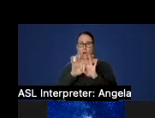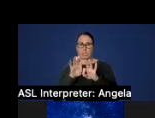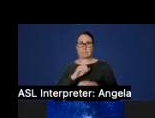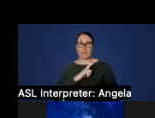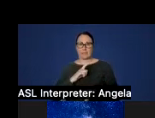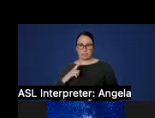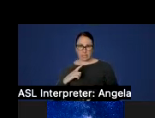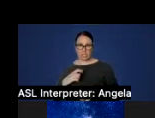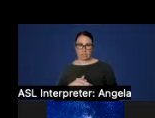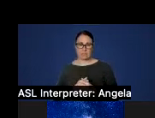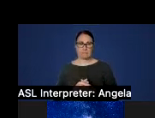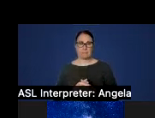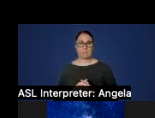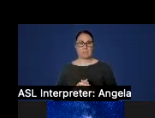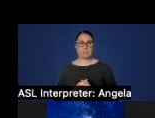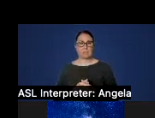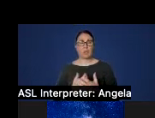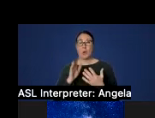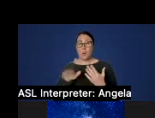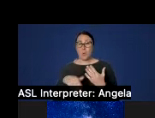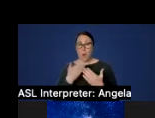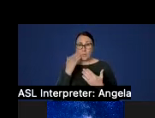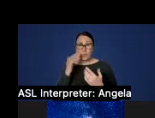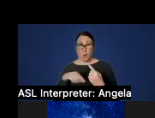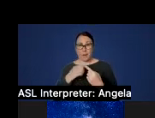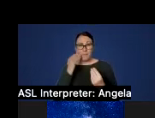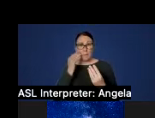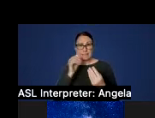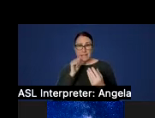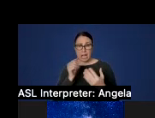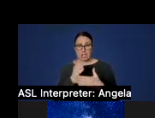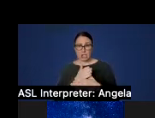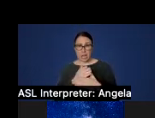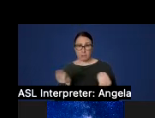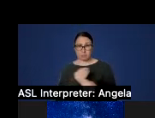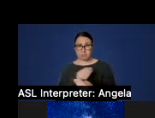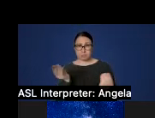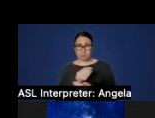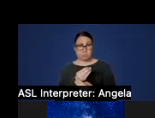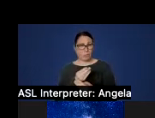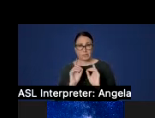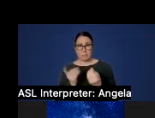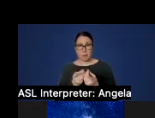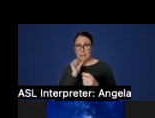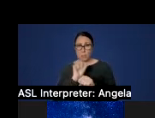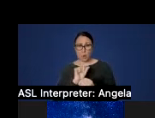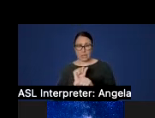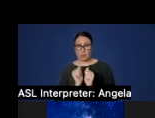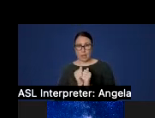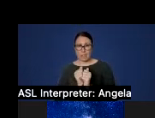Okay, so we all know that when that information is not shared and those departments aren't working together, that, like I said before, it's